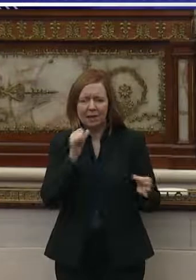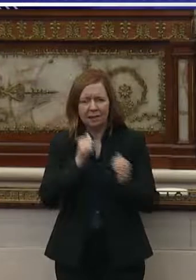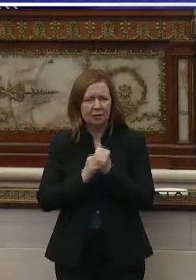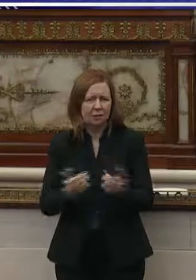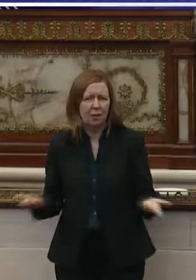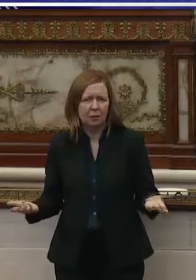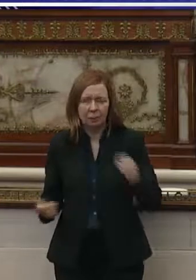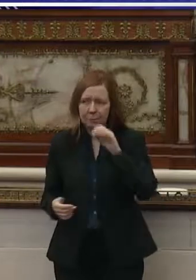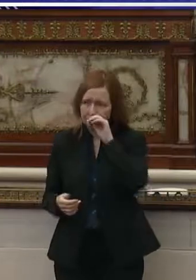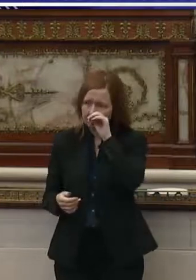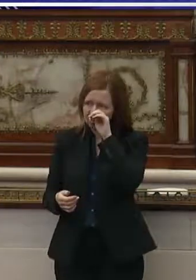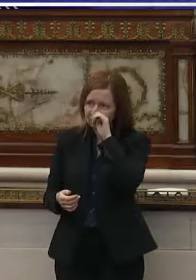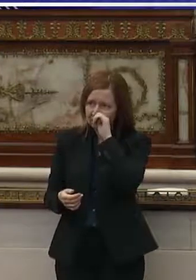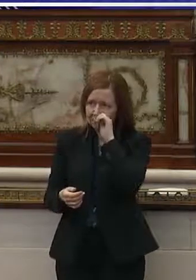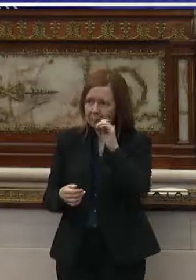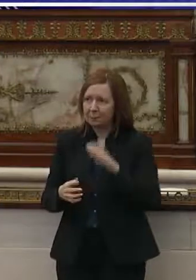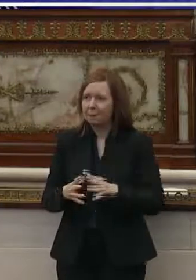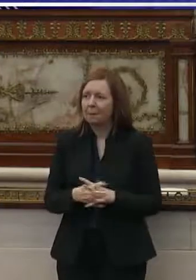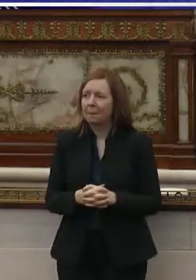follow them?